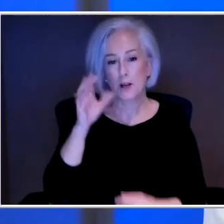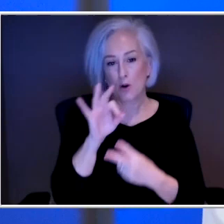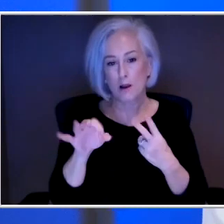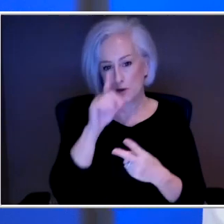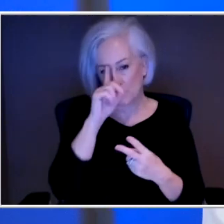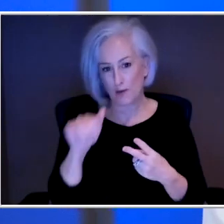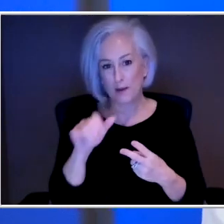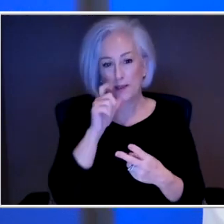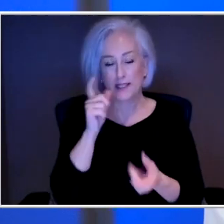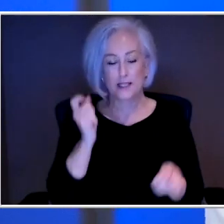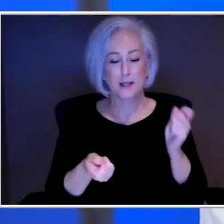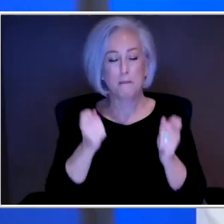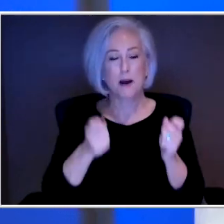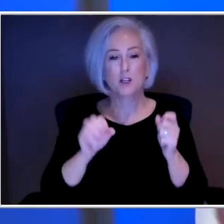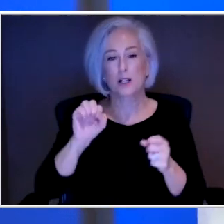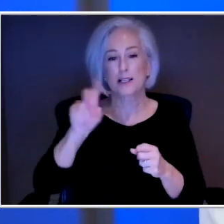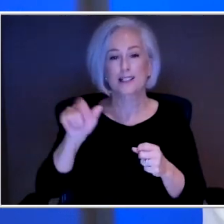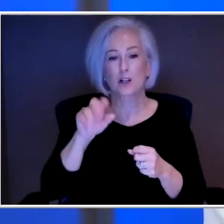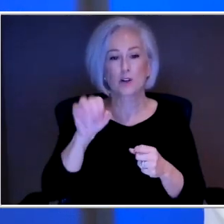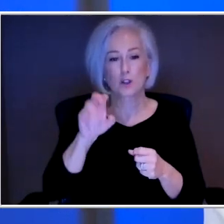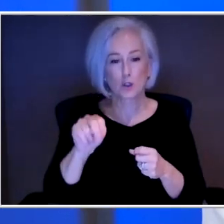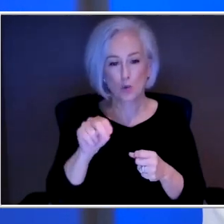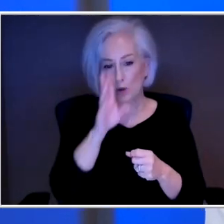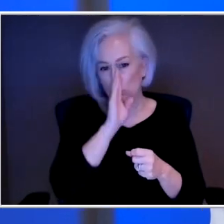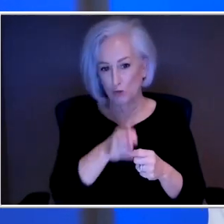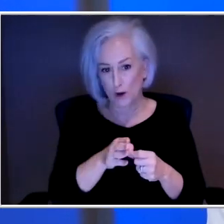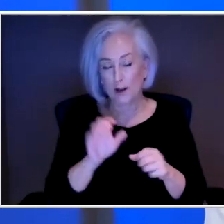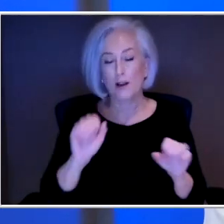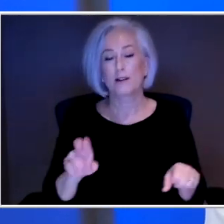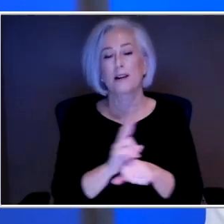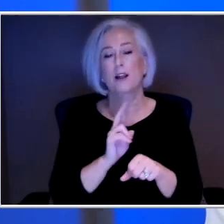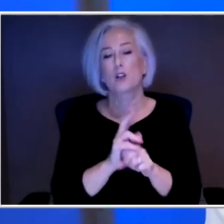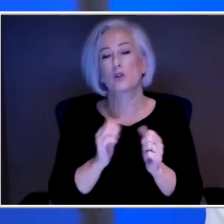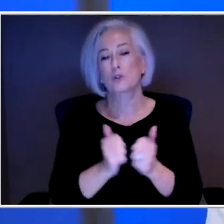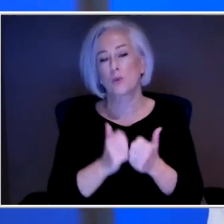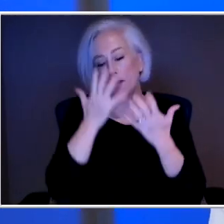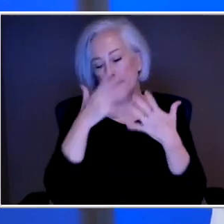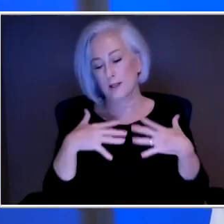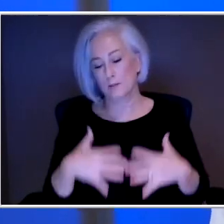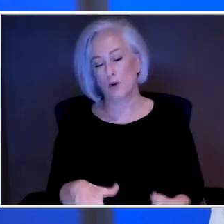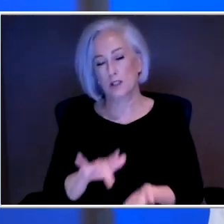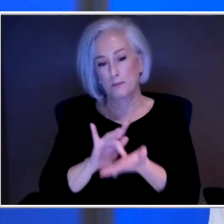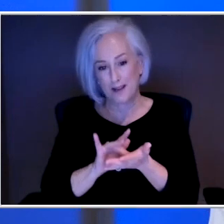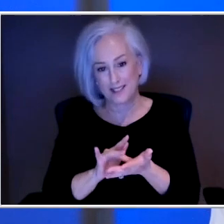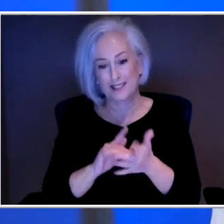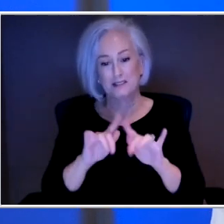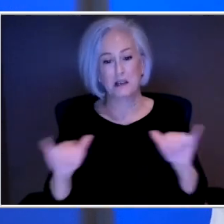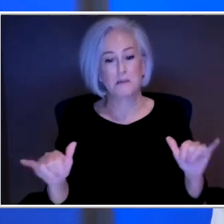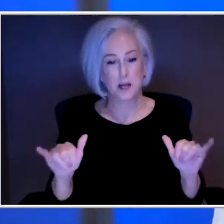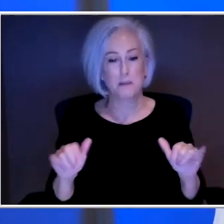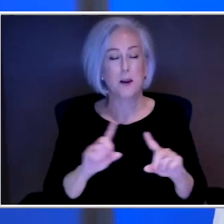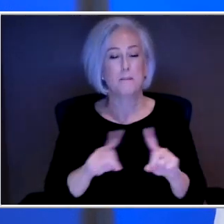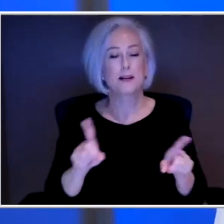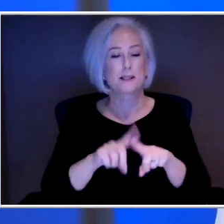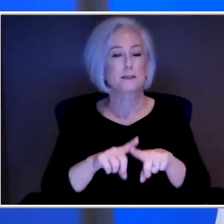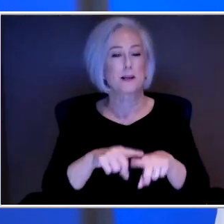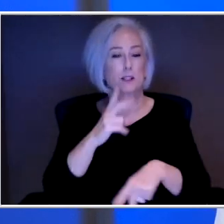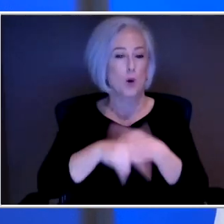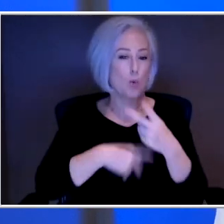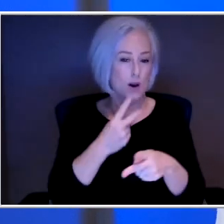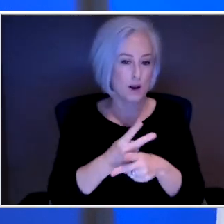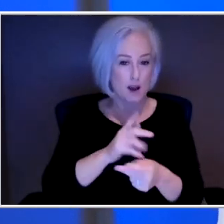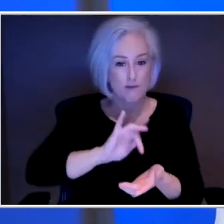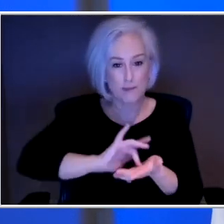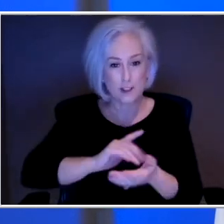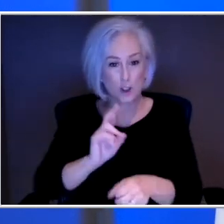serotonin directly, and so you can use ketamine with your regular antidepressants. And so, depending on what drugs you're on and what you're on them for, sometimes it